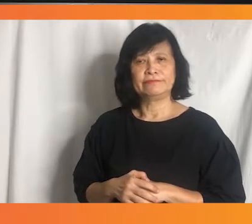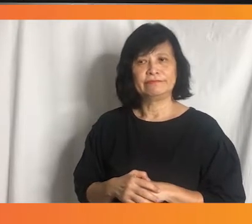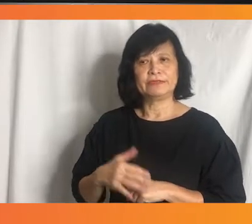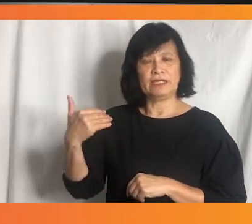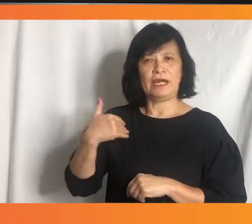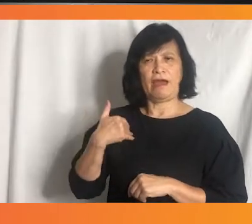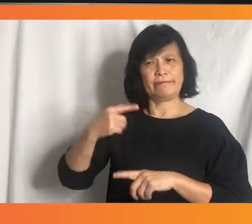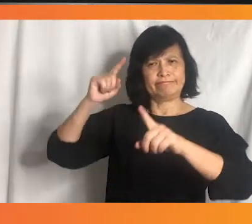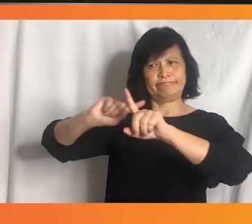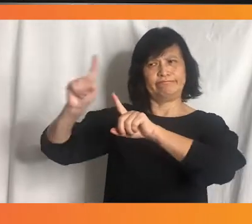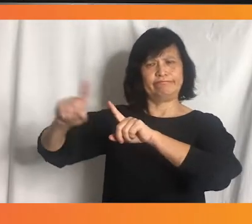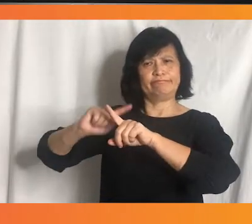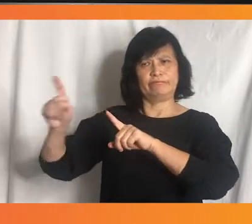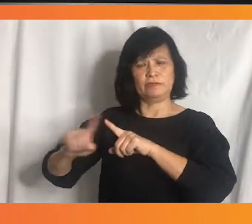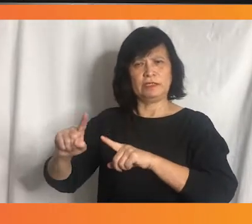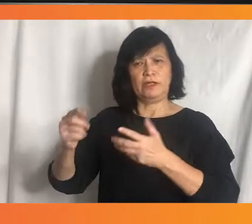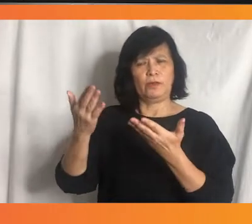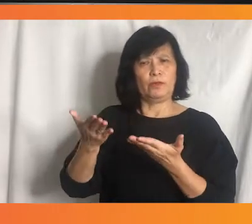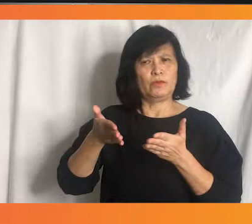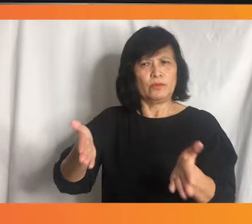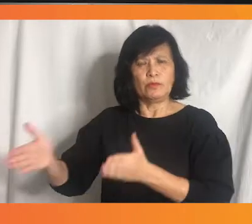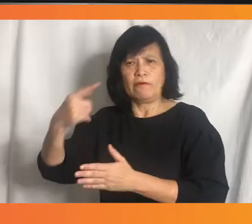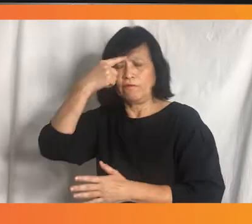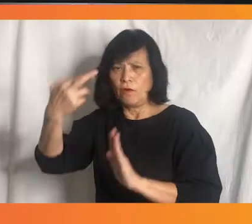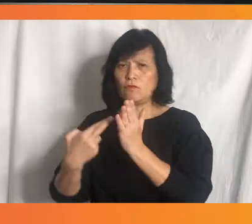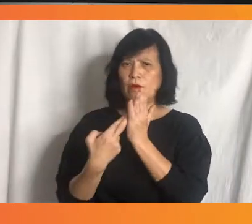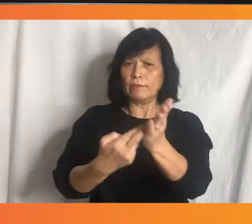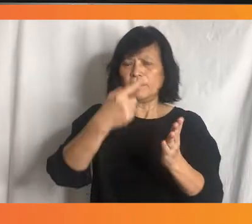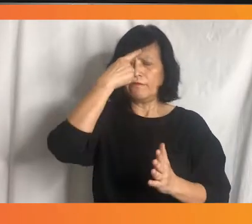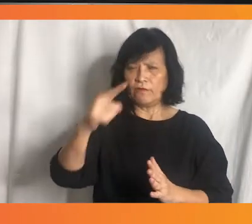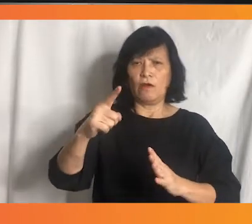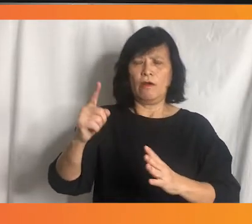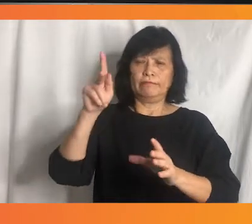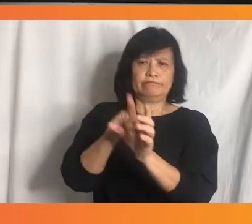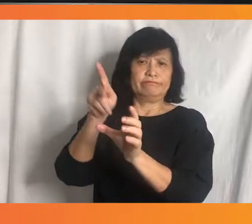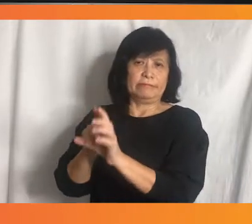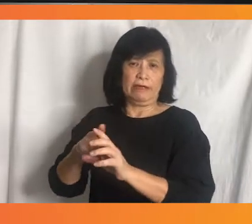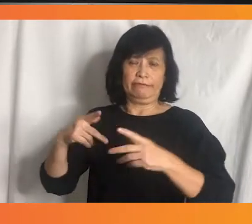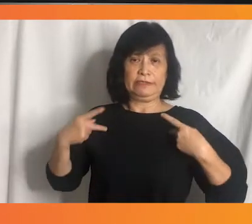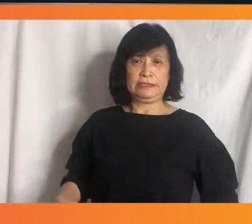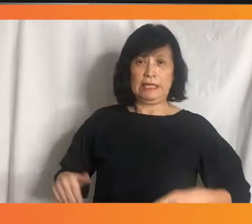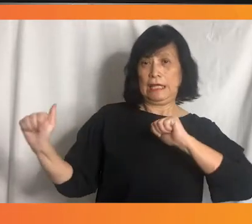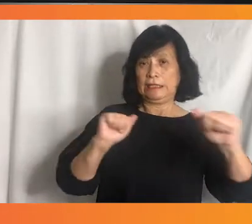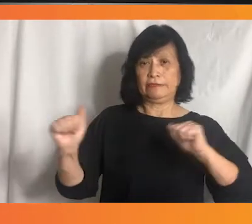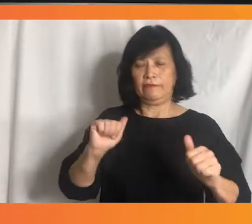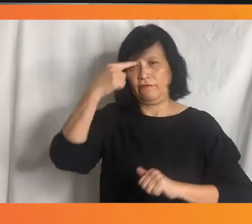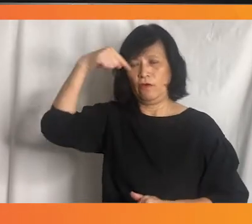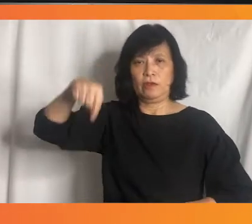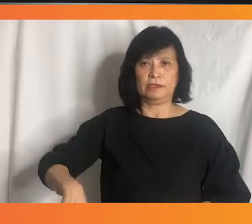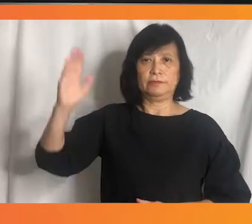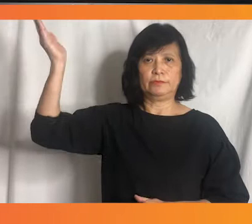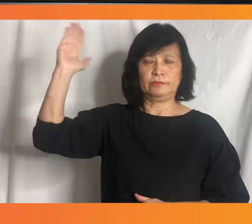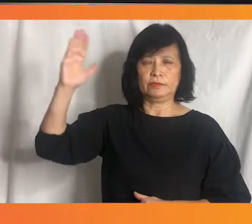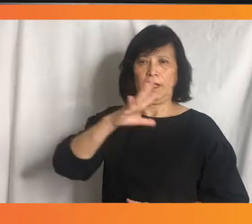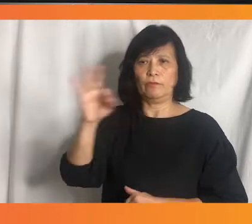There are various sources that we can look at for the recommendations of physical activity participation. For the purpose of this presentation, I'll